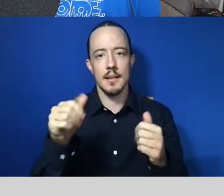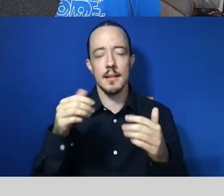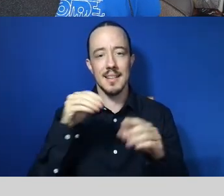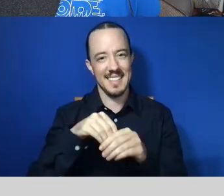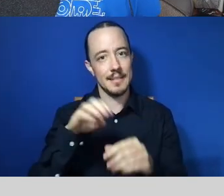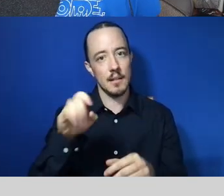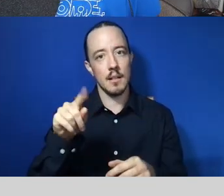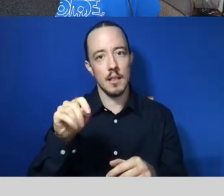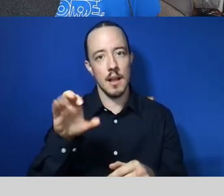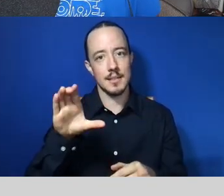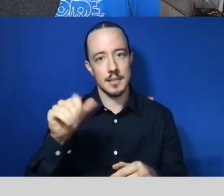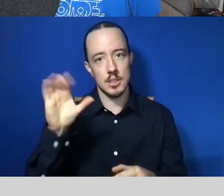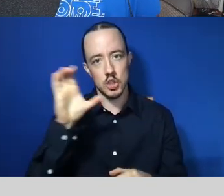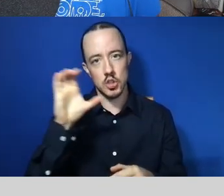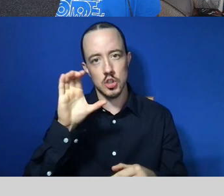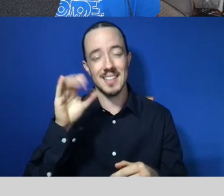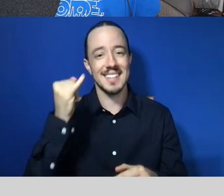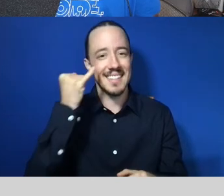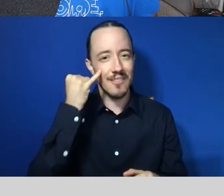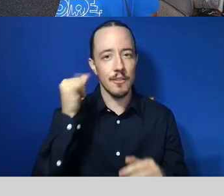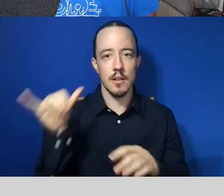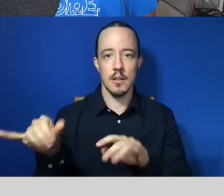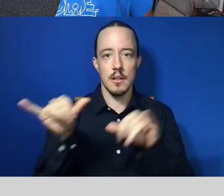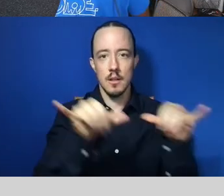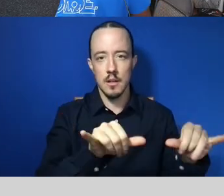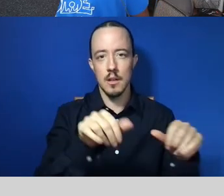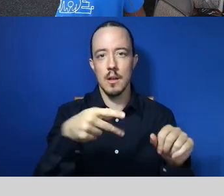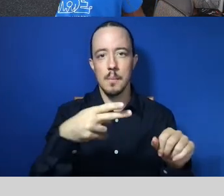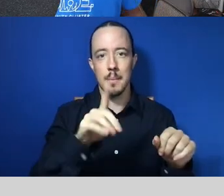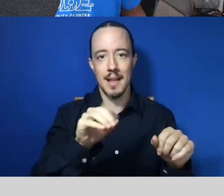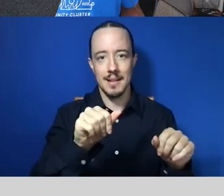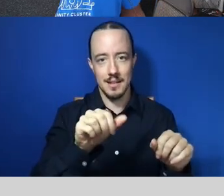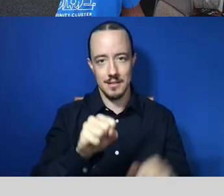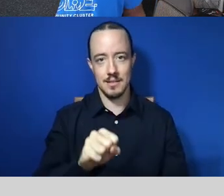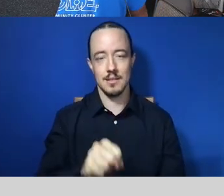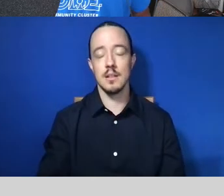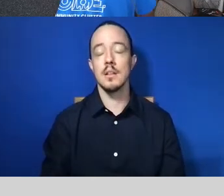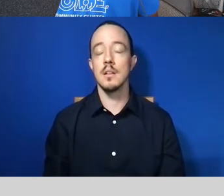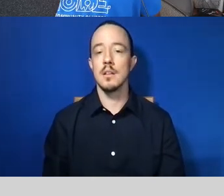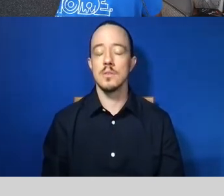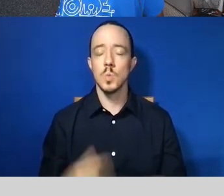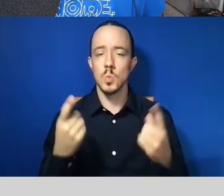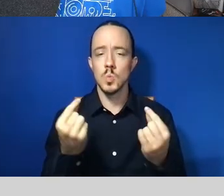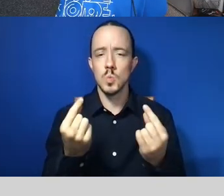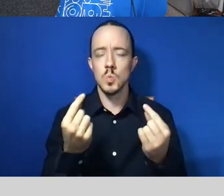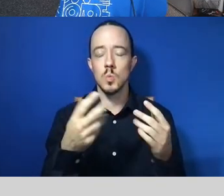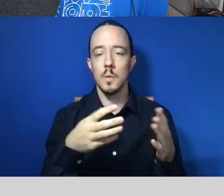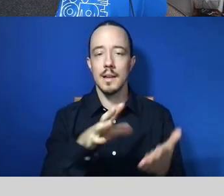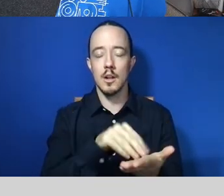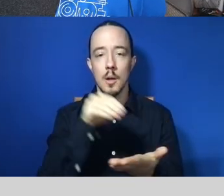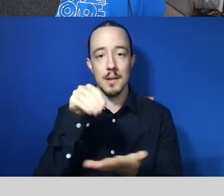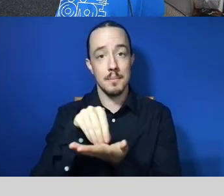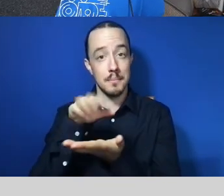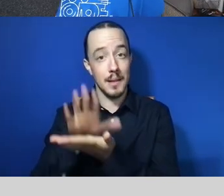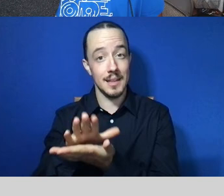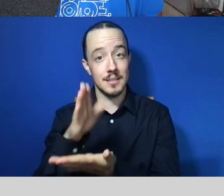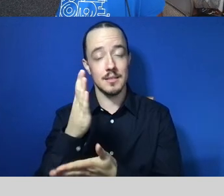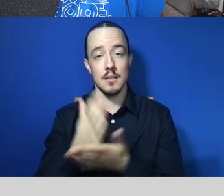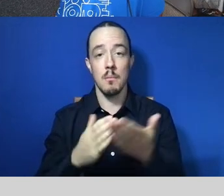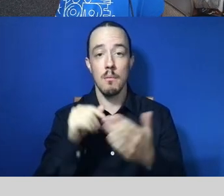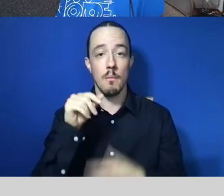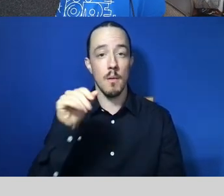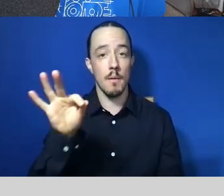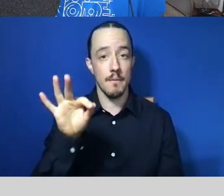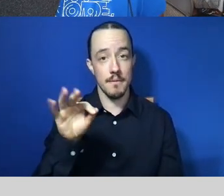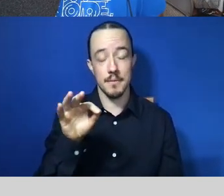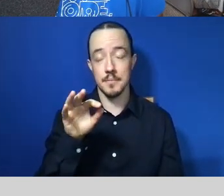work with this data in Elasticsearch as if it were a pandas data frame. In fact, we can even copy and